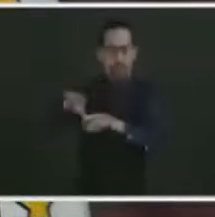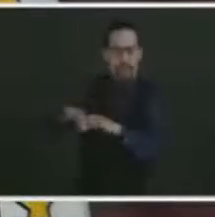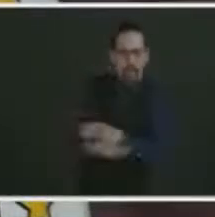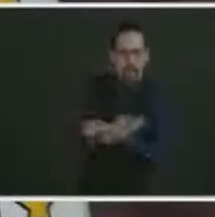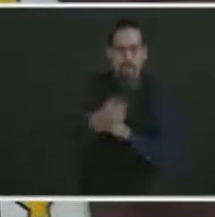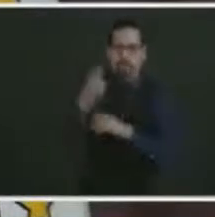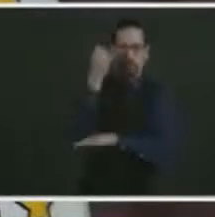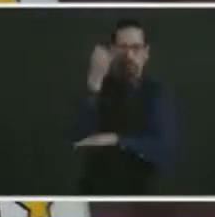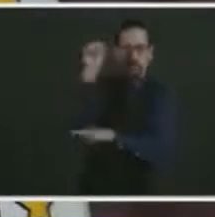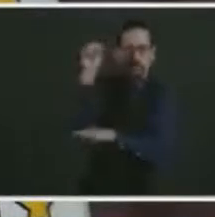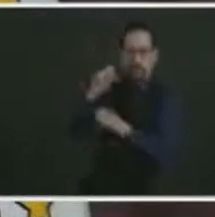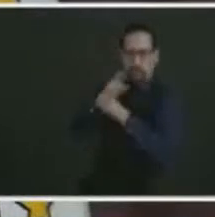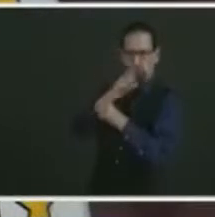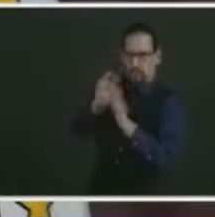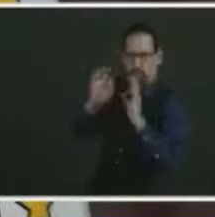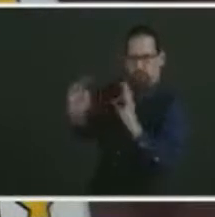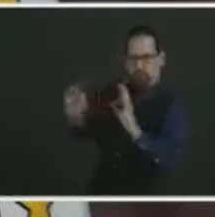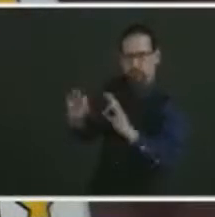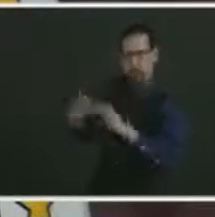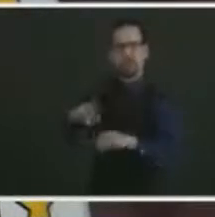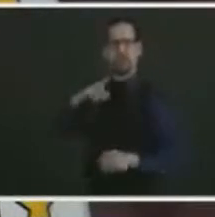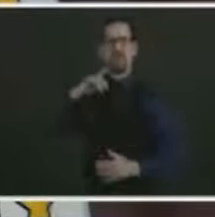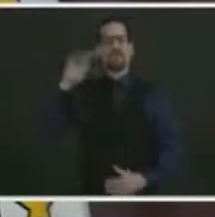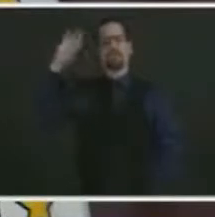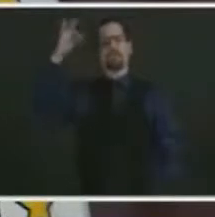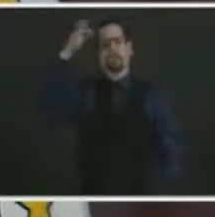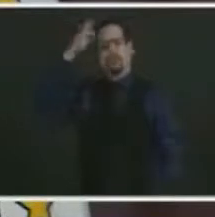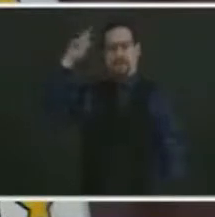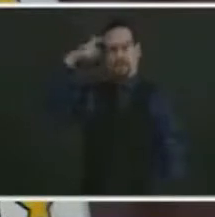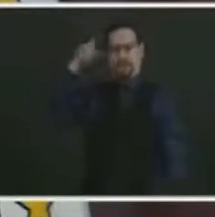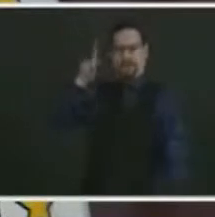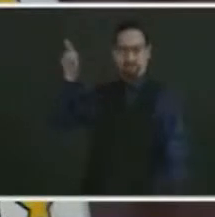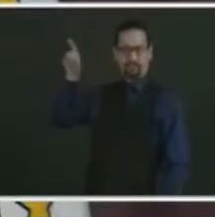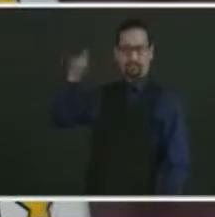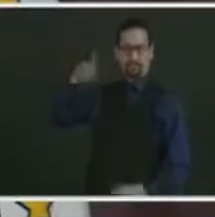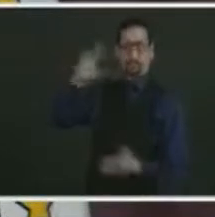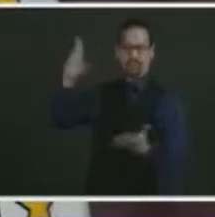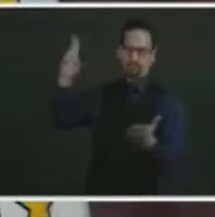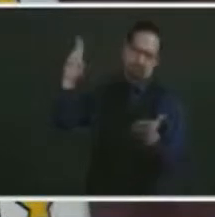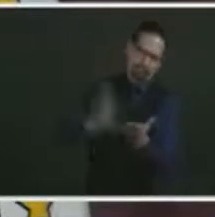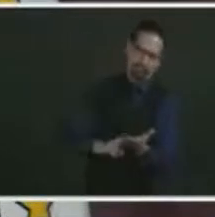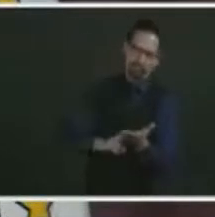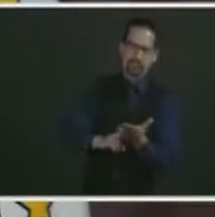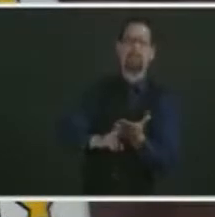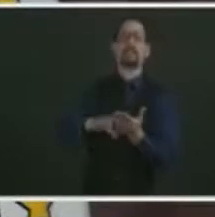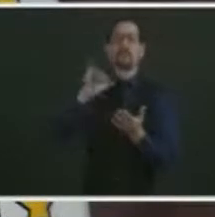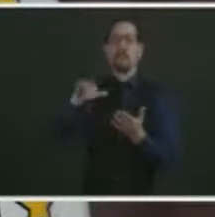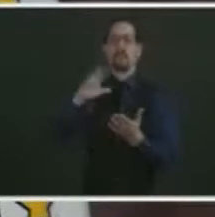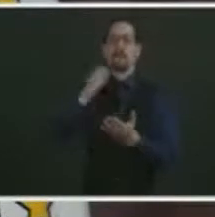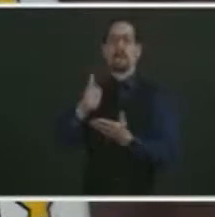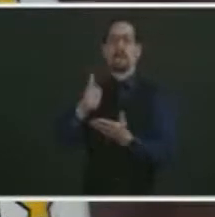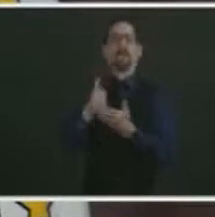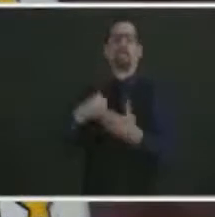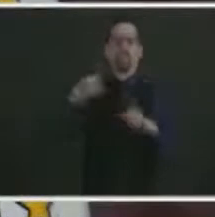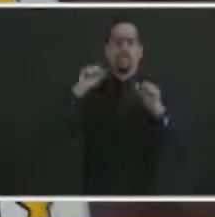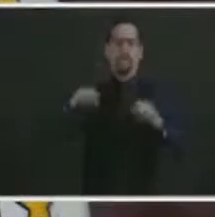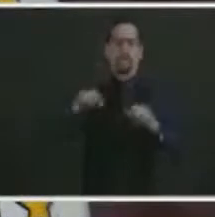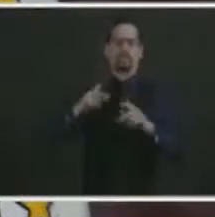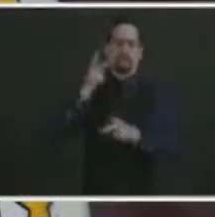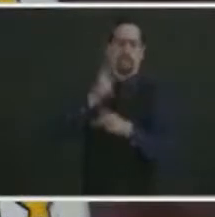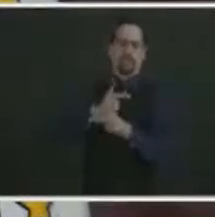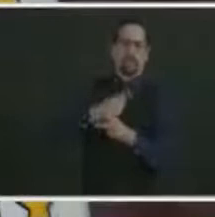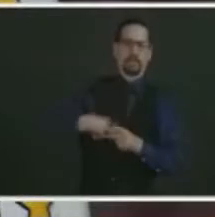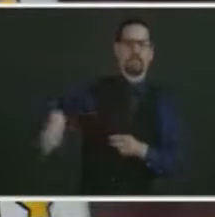should know, due to the federal government's proclamation today, we'll have the use of the Guard with the full